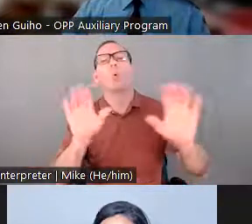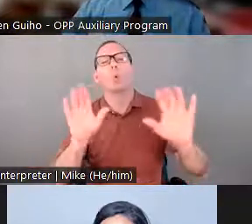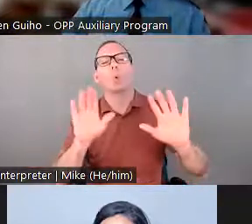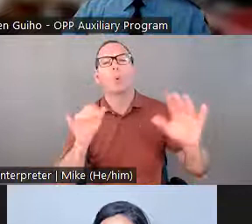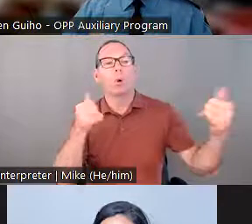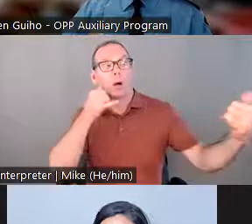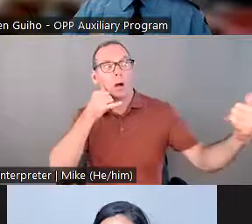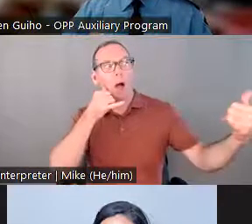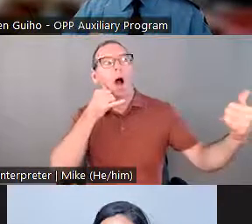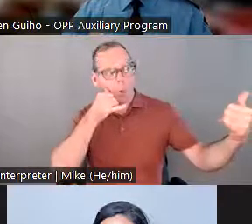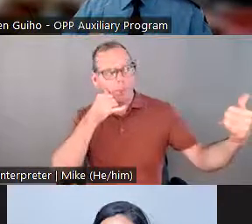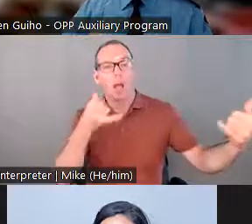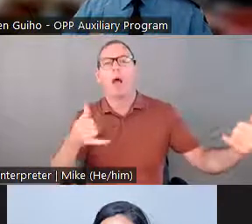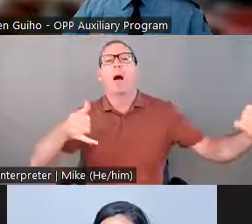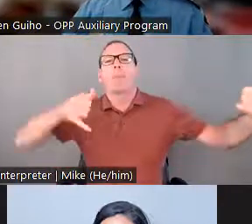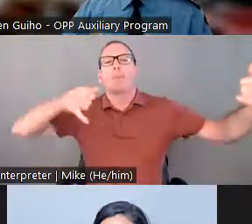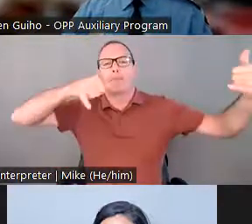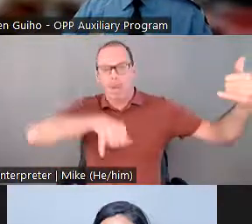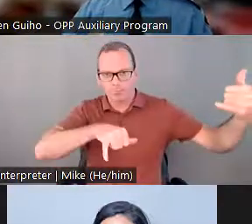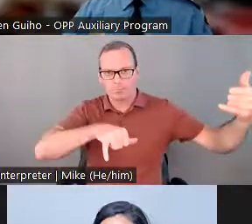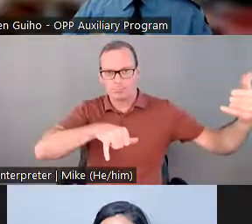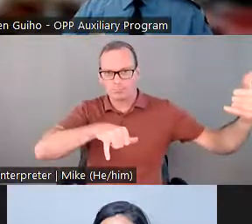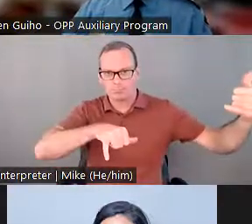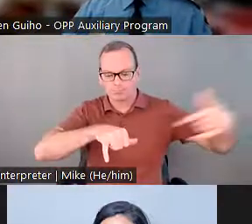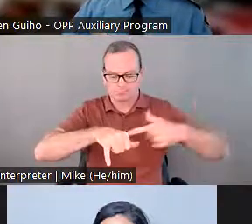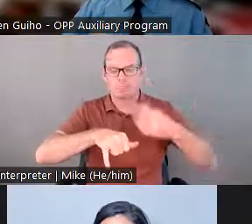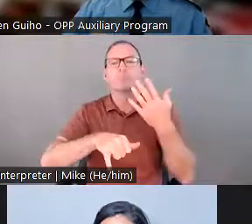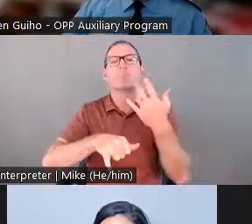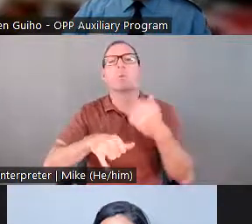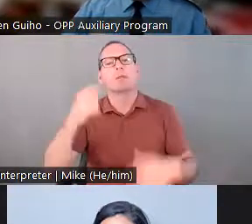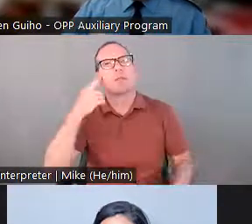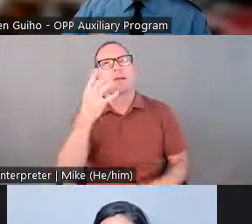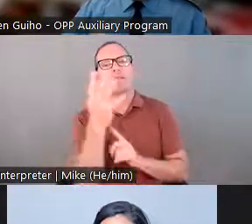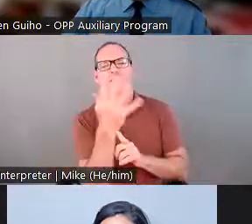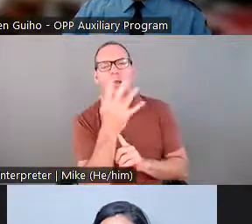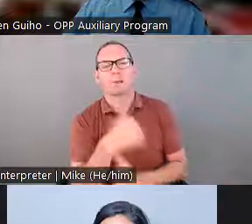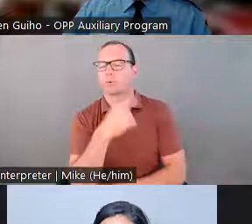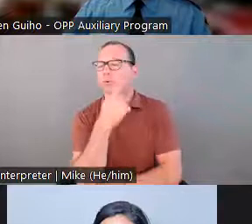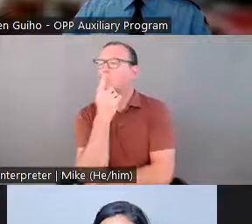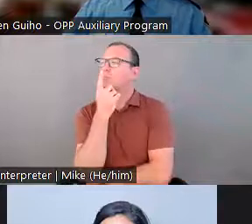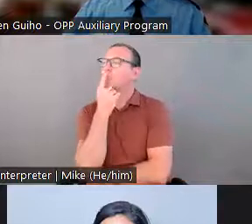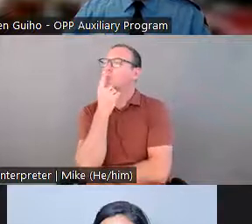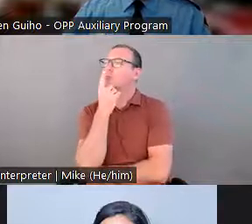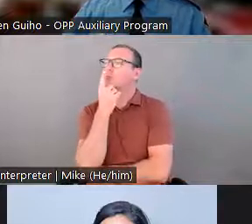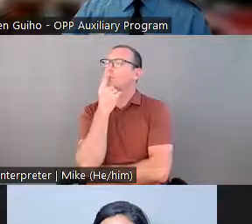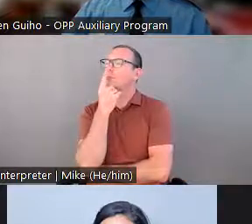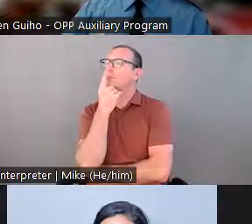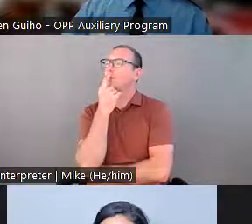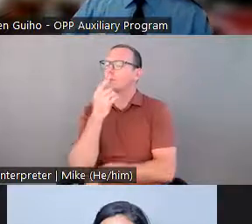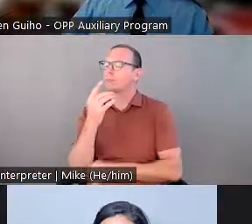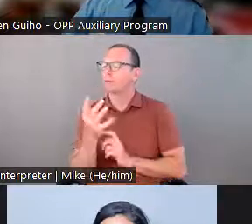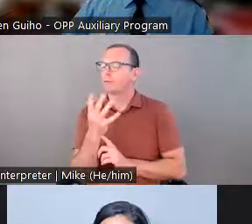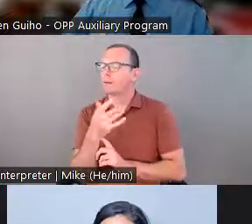right? It's that whole take 5 concept. Take 5 minutes, think it through and go, okay, now I'll pick up the